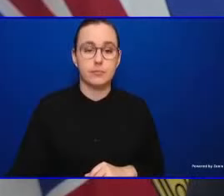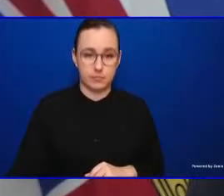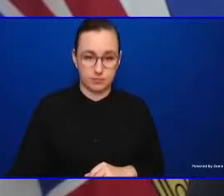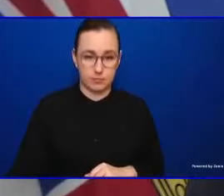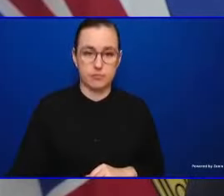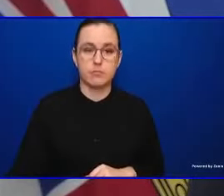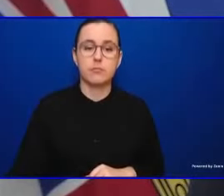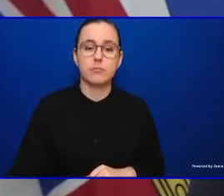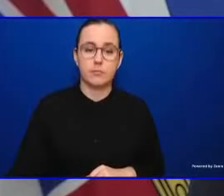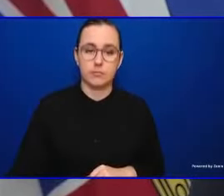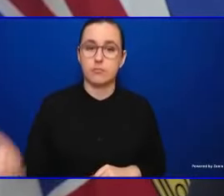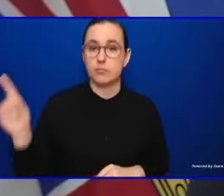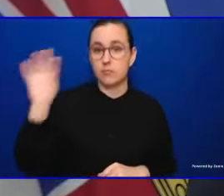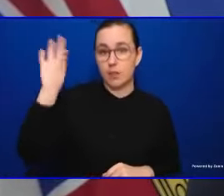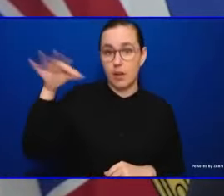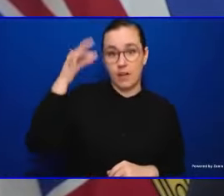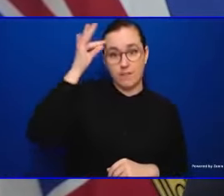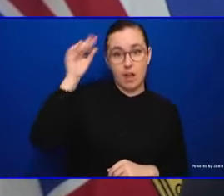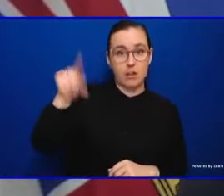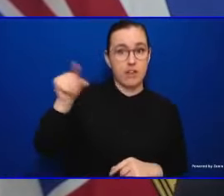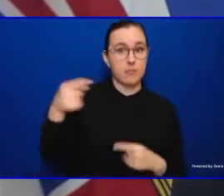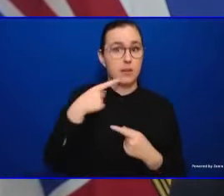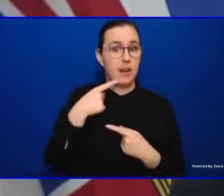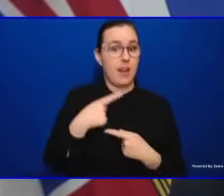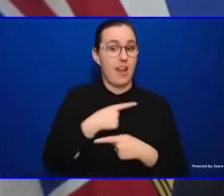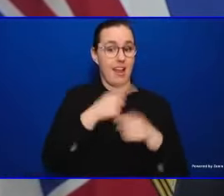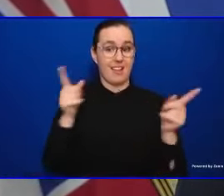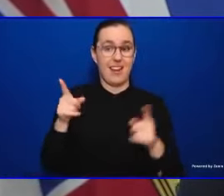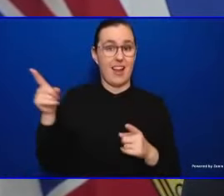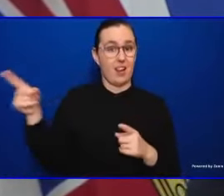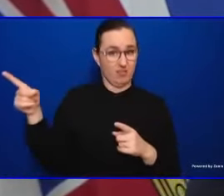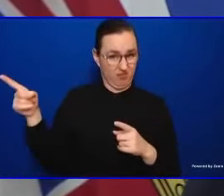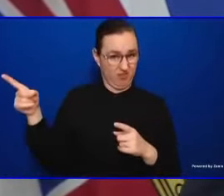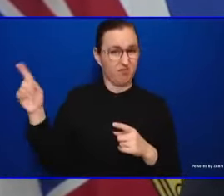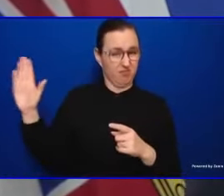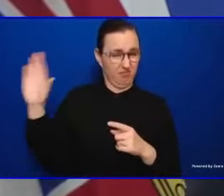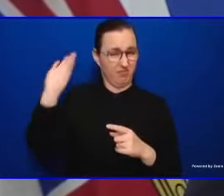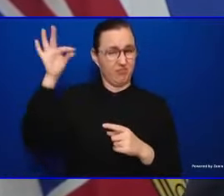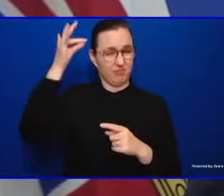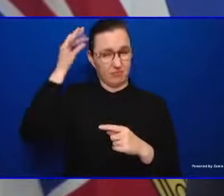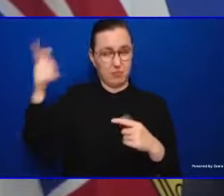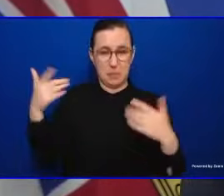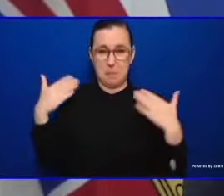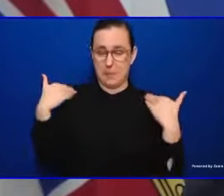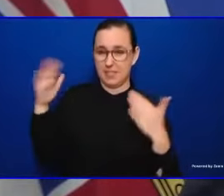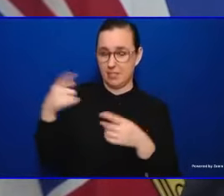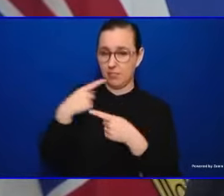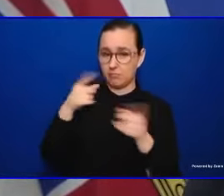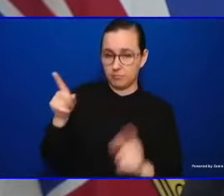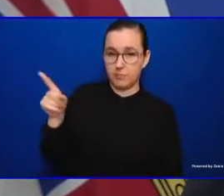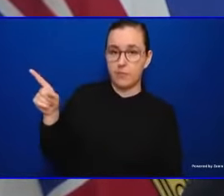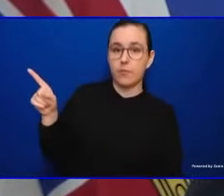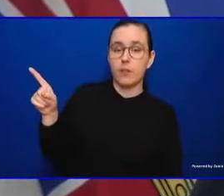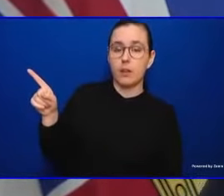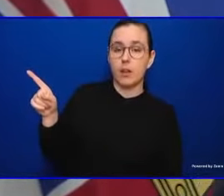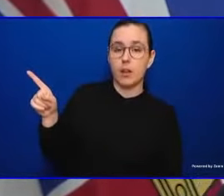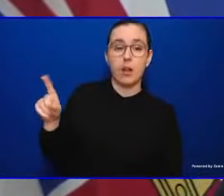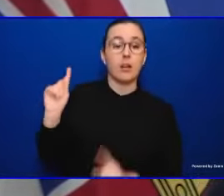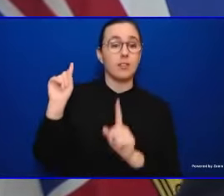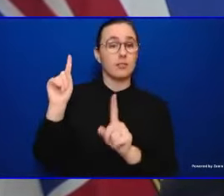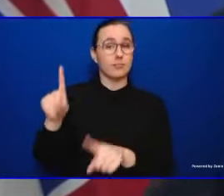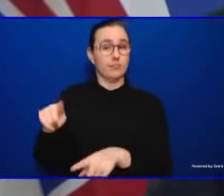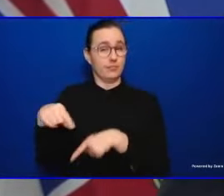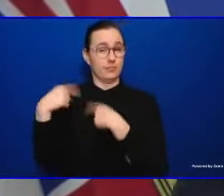by the federal Minister of Health, Mr. Duclos. To date, just to go back, and all of this was presented